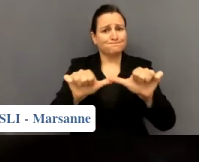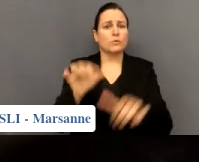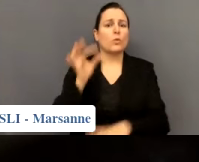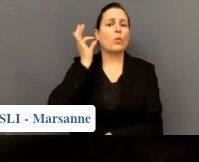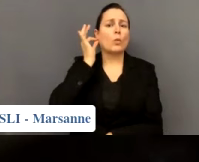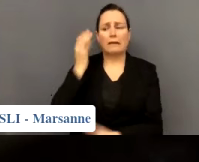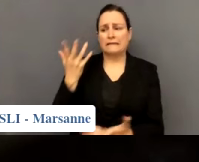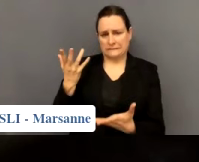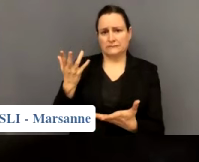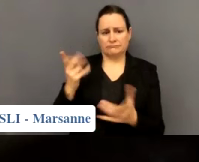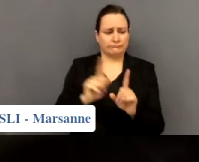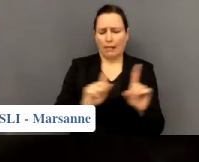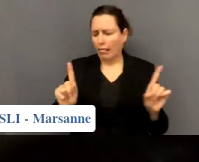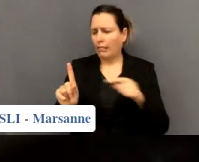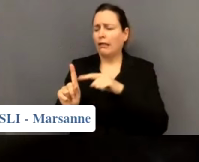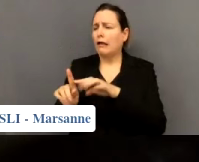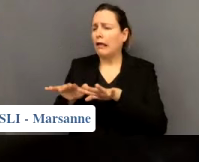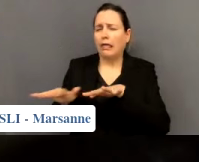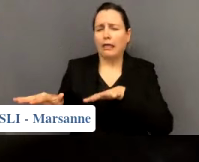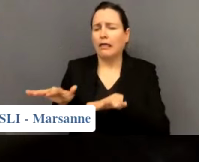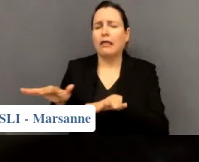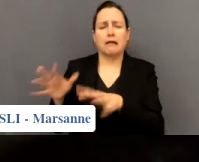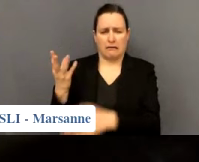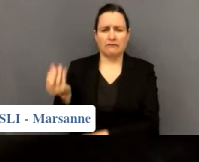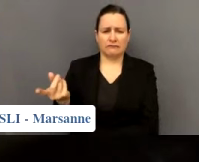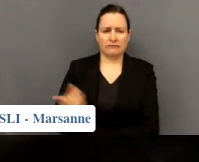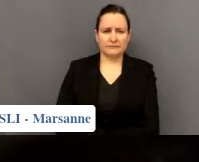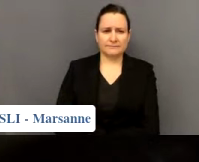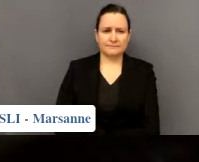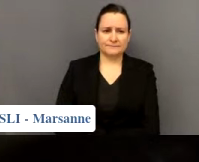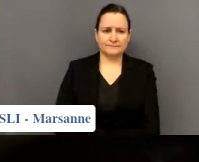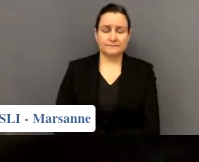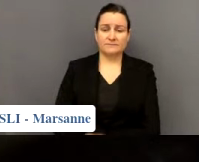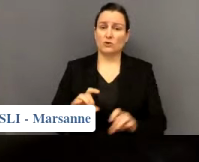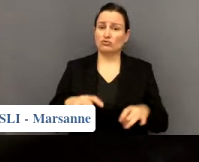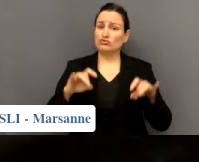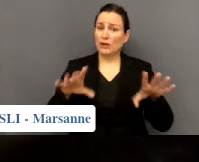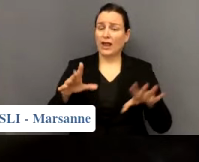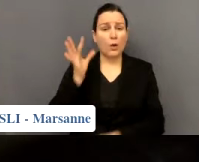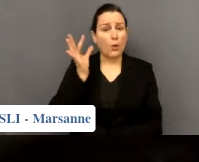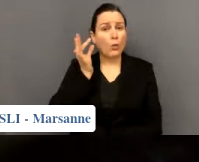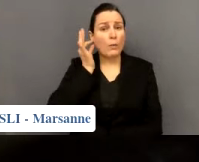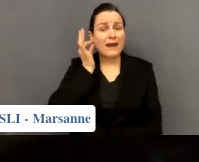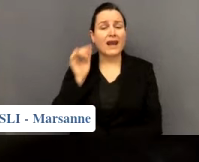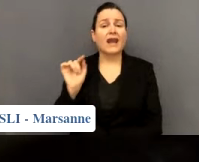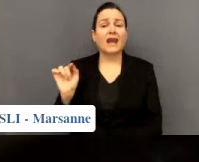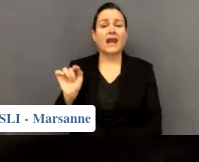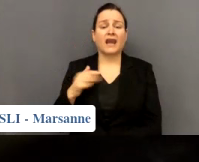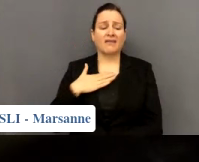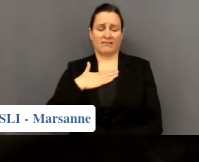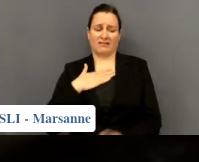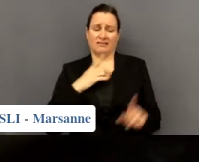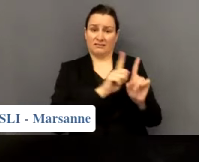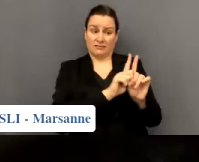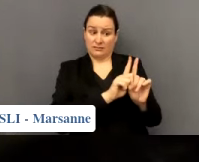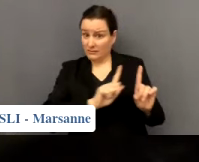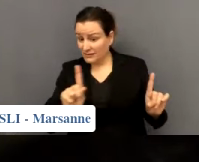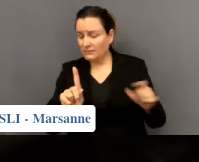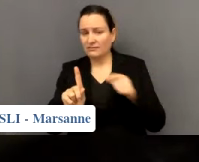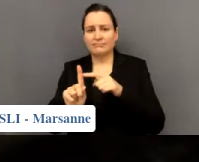As Professor Summers points out, for too many women in Australia, the financial impacts of leaving violence are such that they are forced into